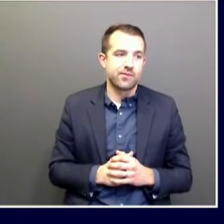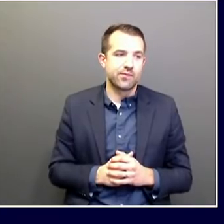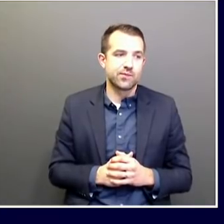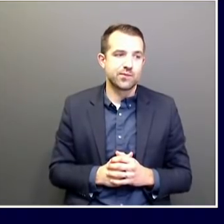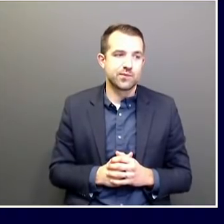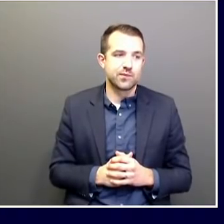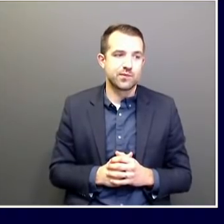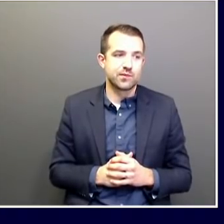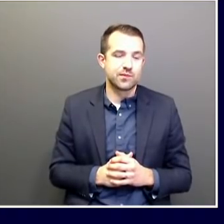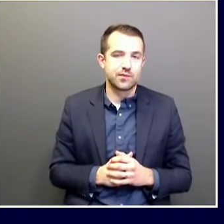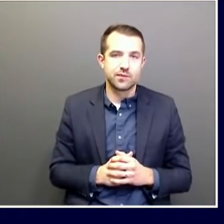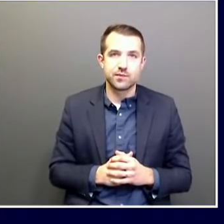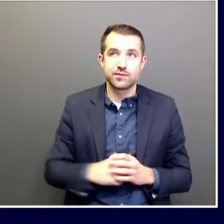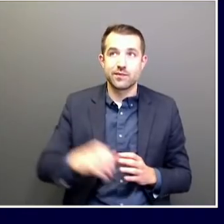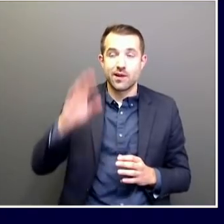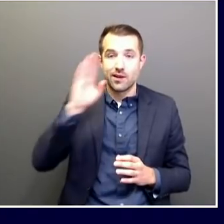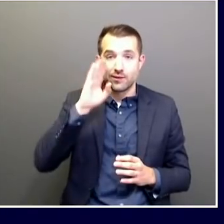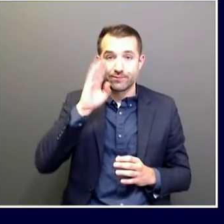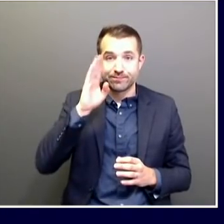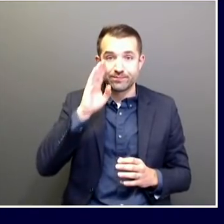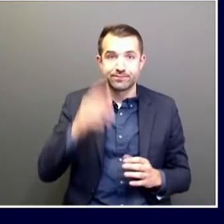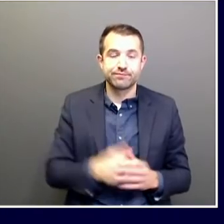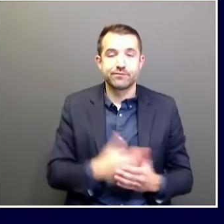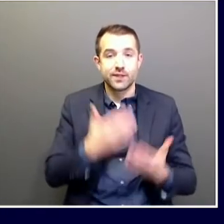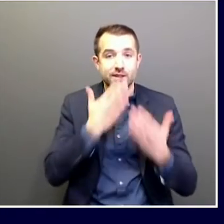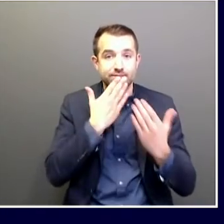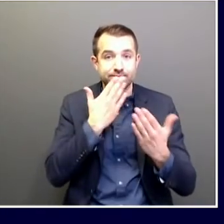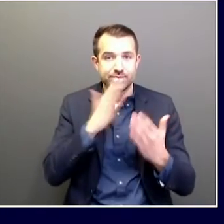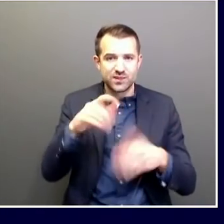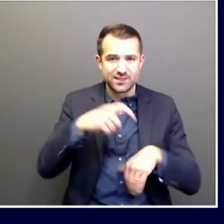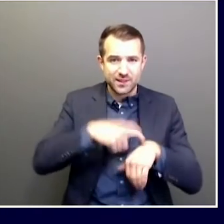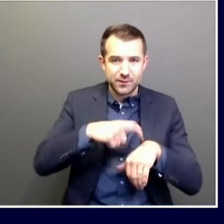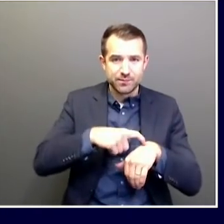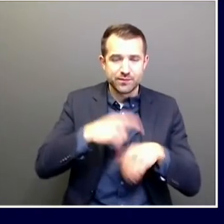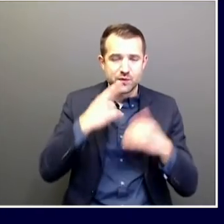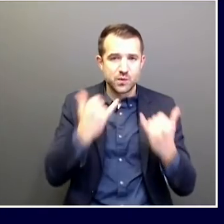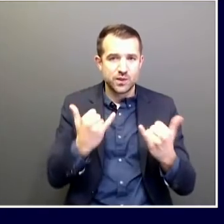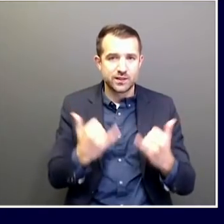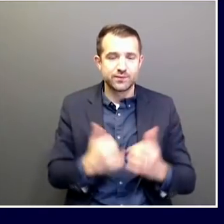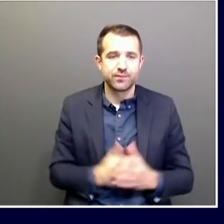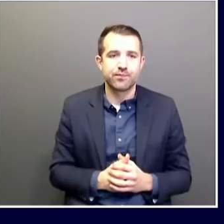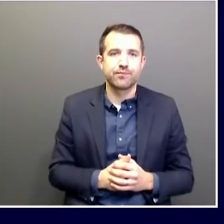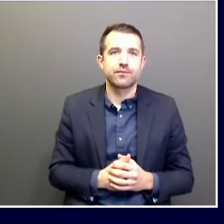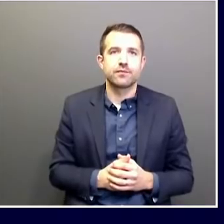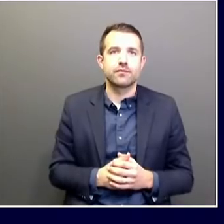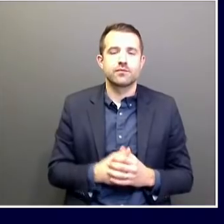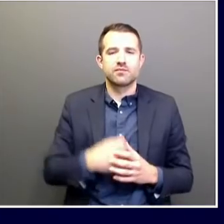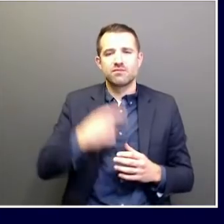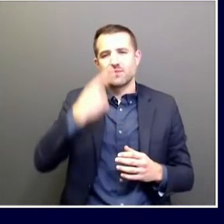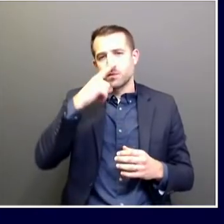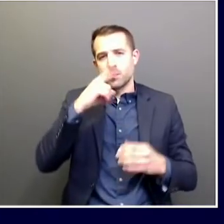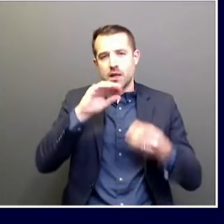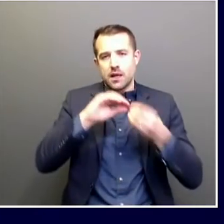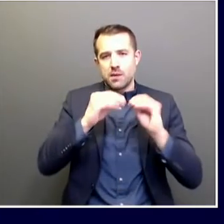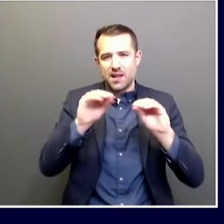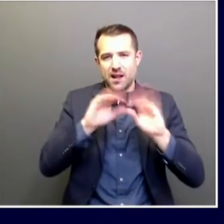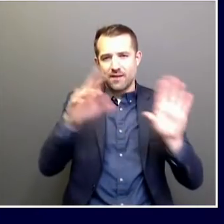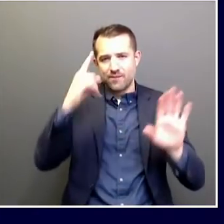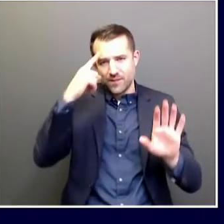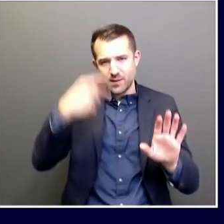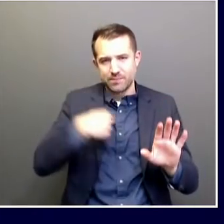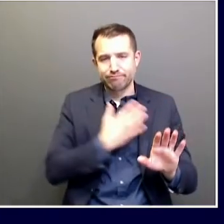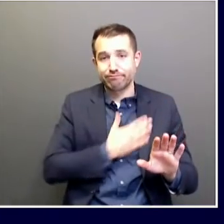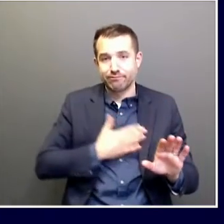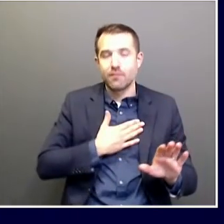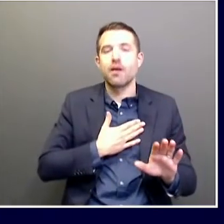Hi, Dr. Shah and Commissioner Lambrou. Thank you for taking the time. I just wanted to get some numbers clarifications first before I ask any questions. I